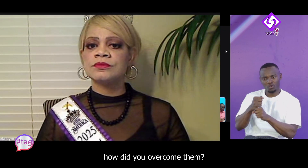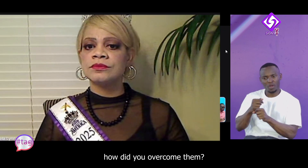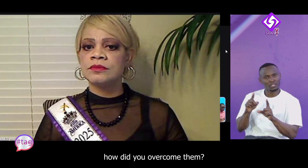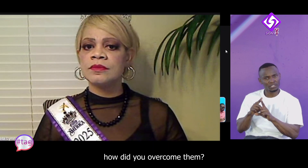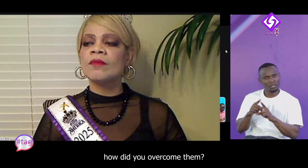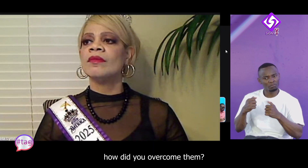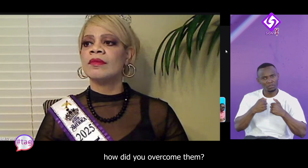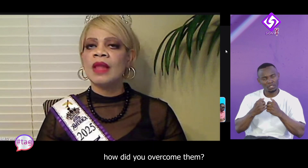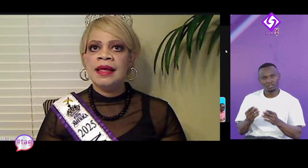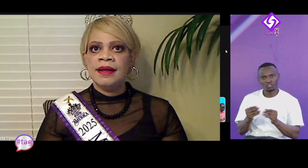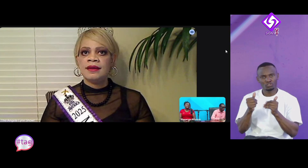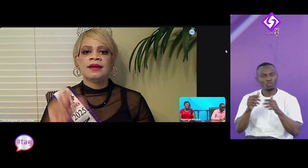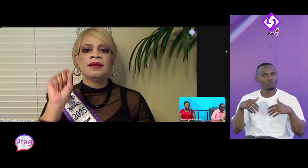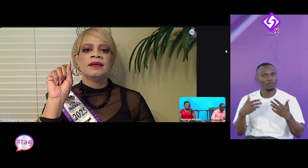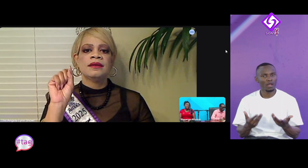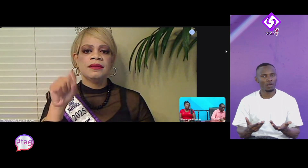them?